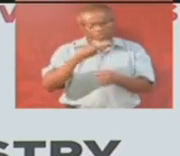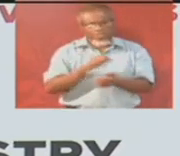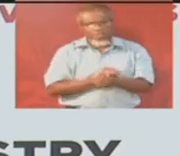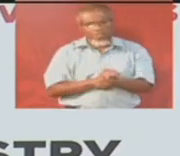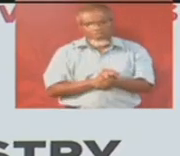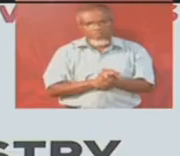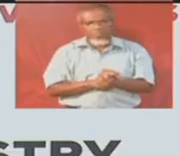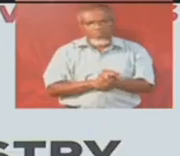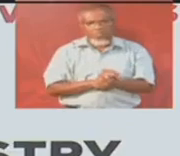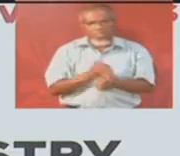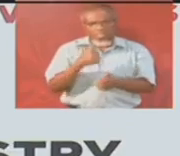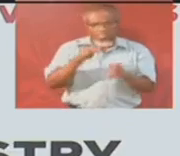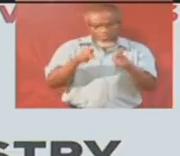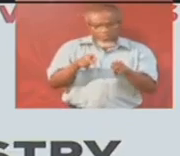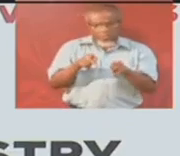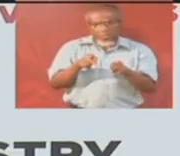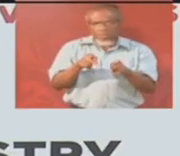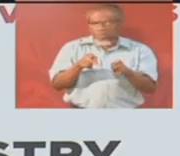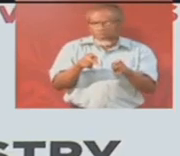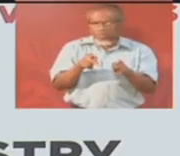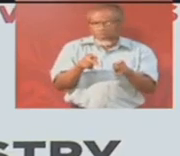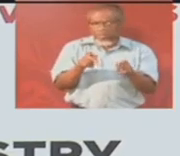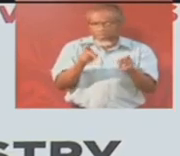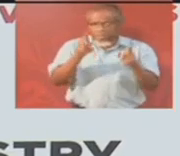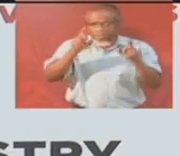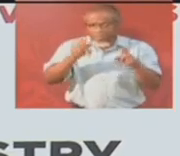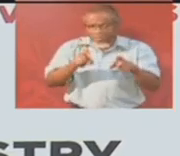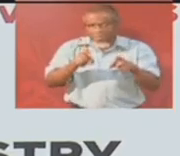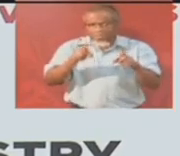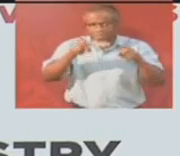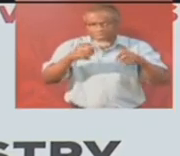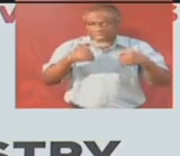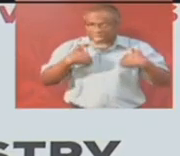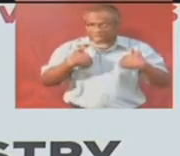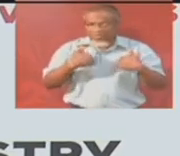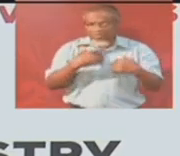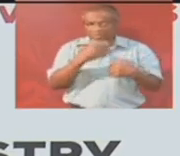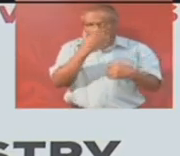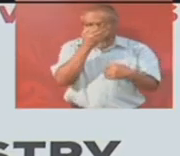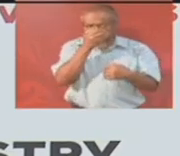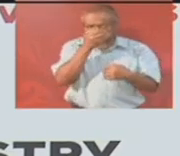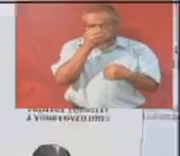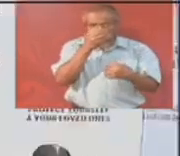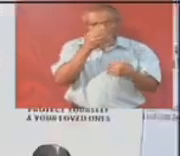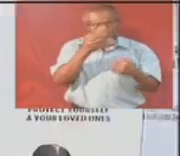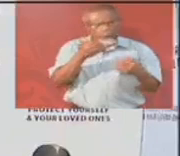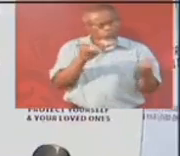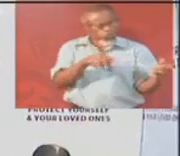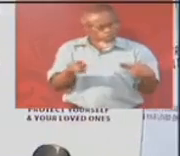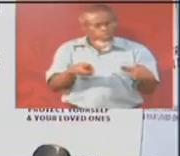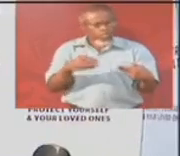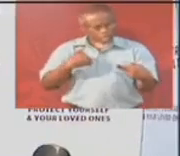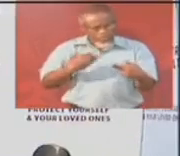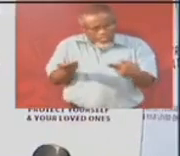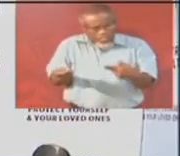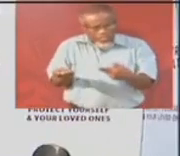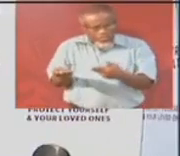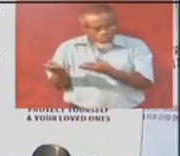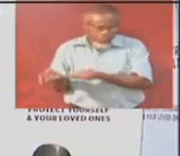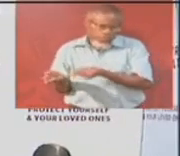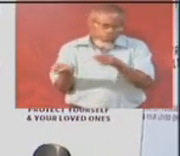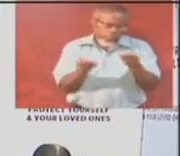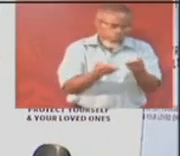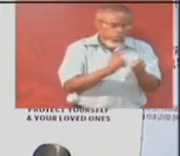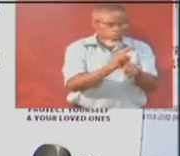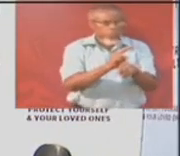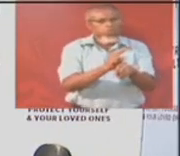patient who needs a ventilator not being able to access a ventilator. Okay, thank you. Thank you, Minister, for that